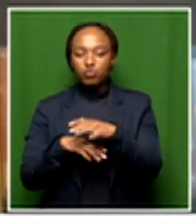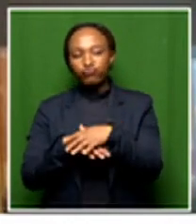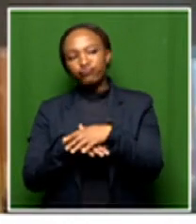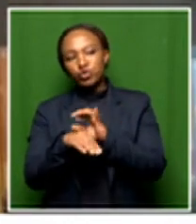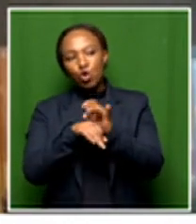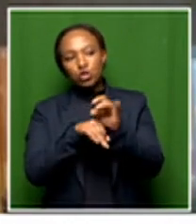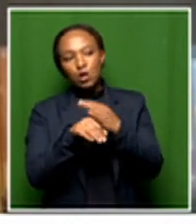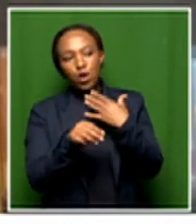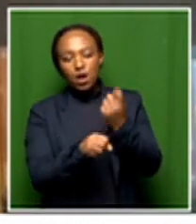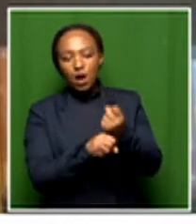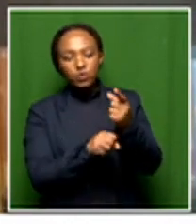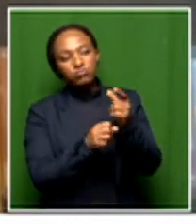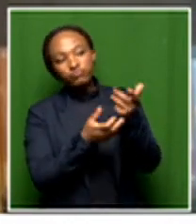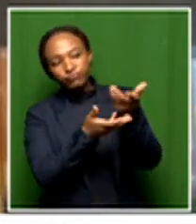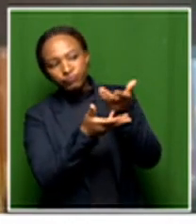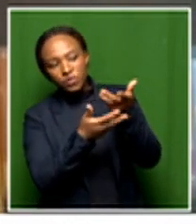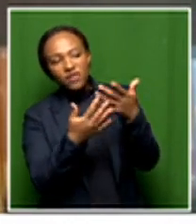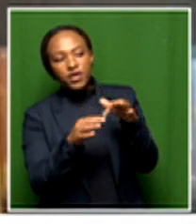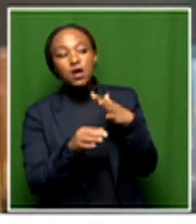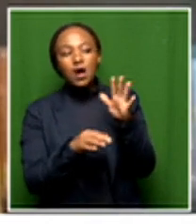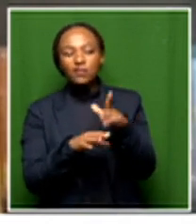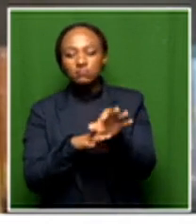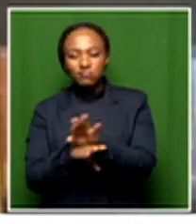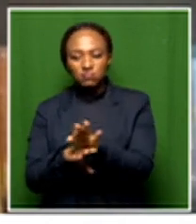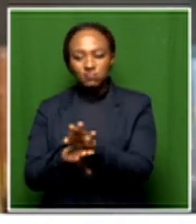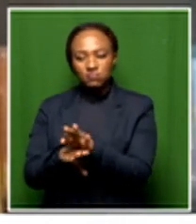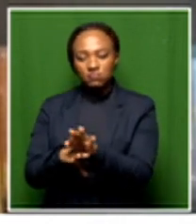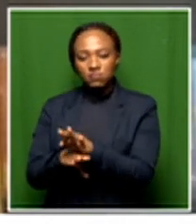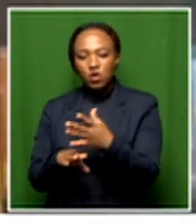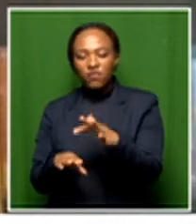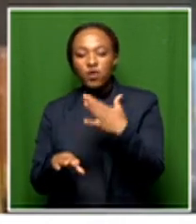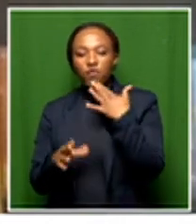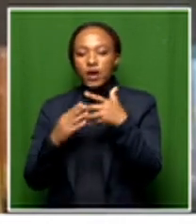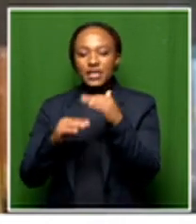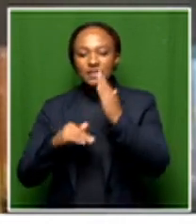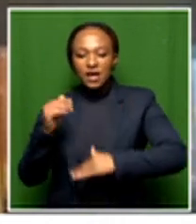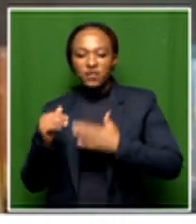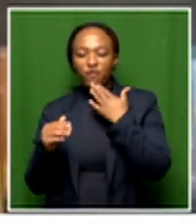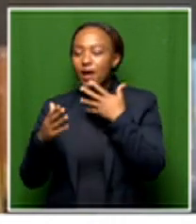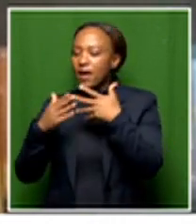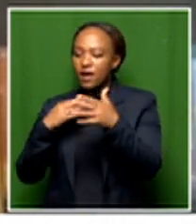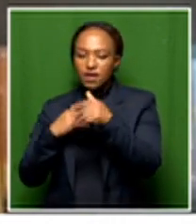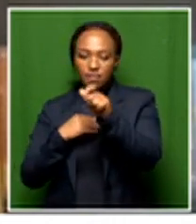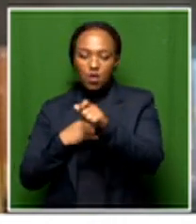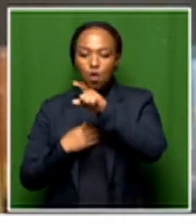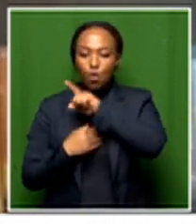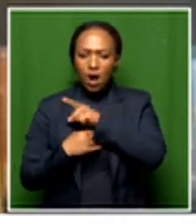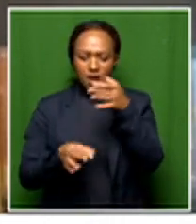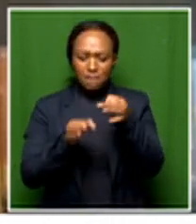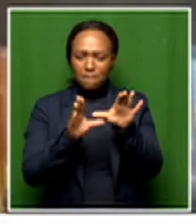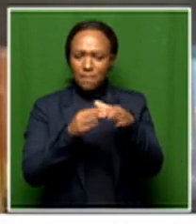with those in Gauteng and cook up some charges against anybody. They can do that against anyone, by the way, because it is their party